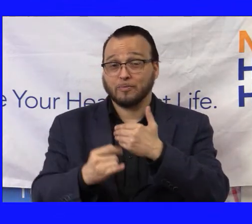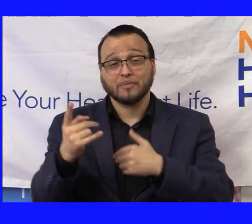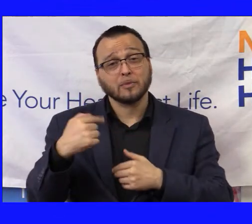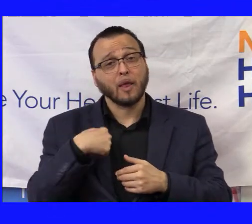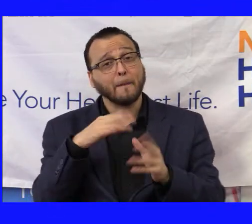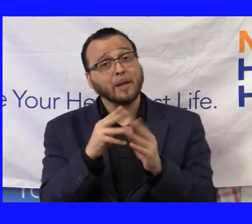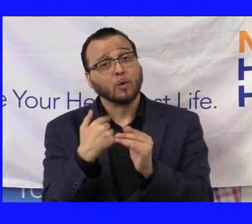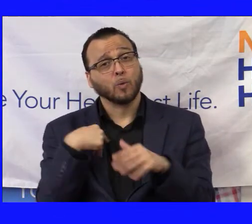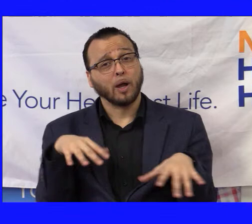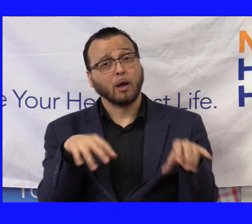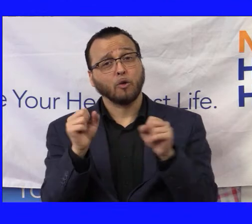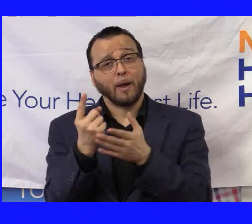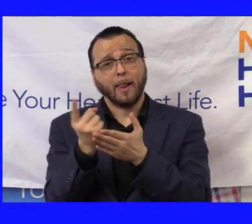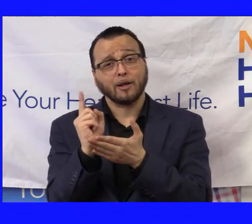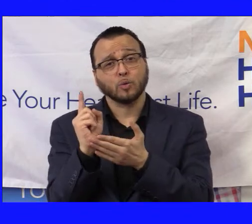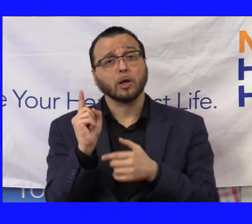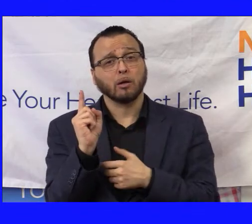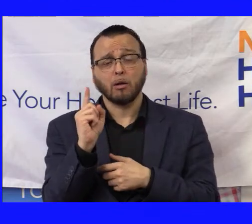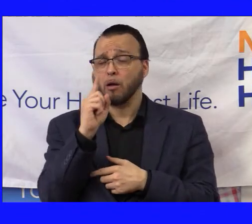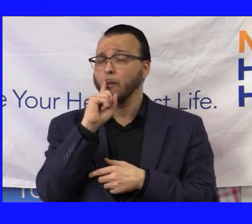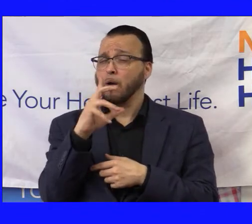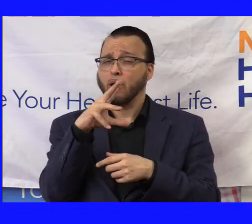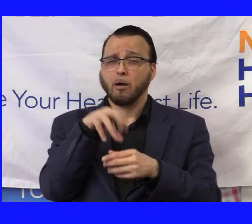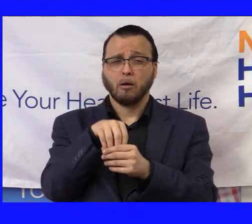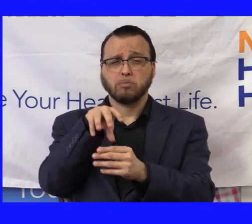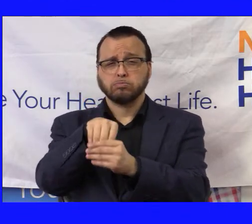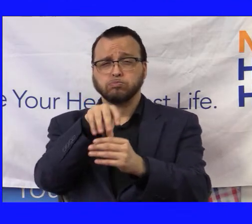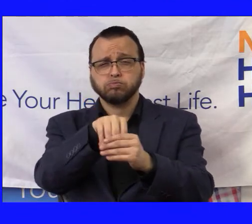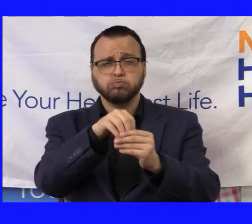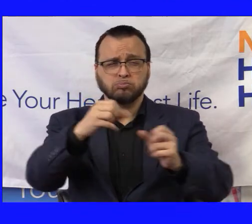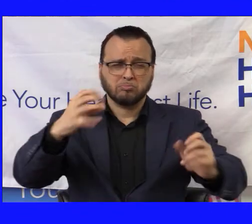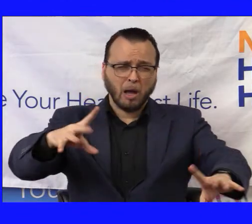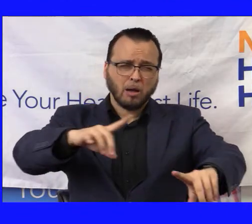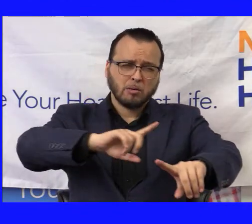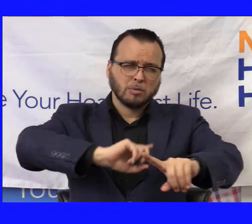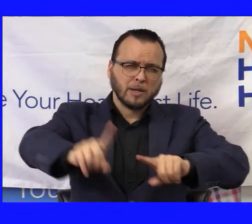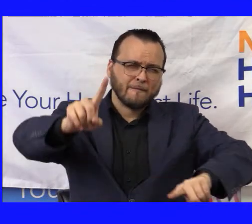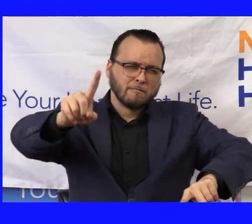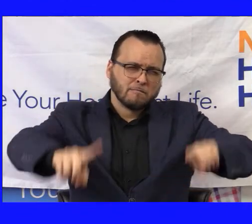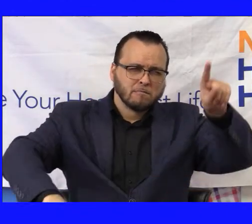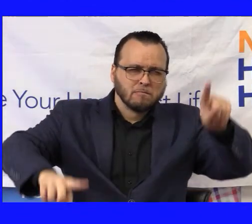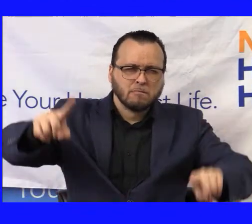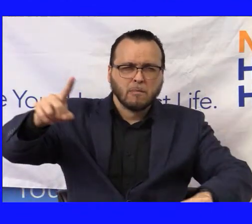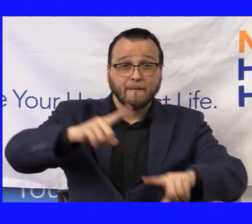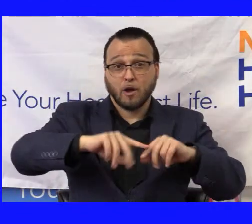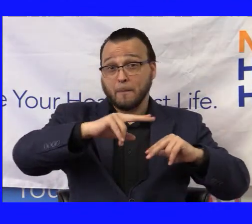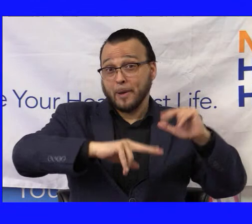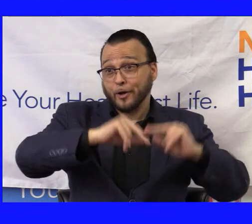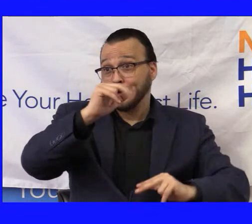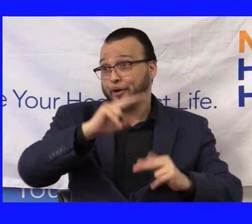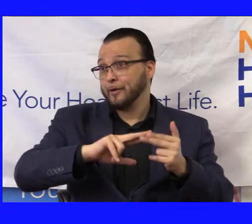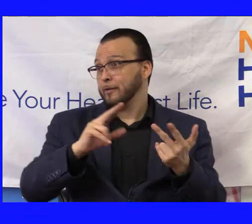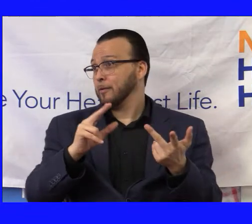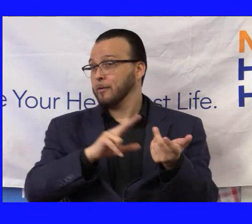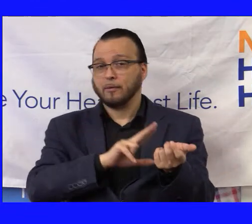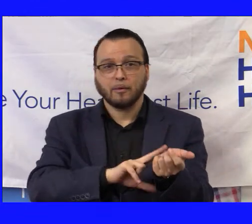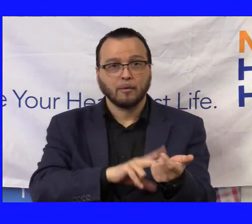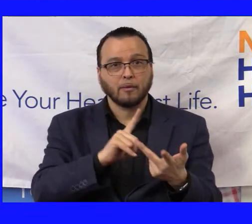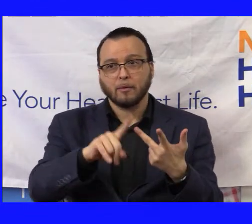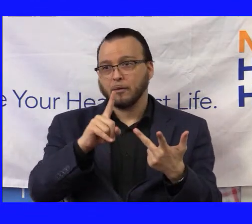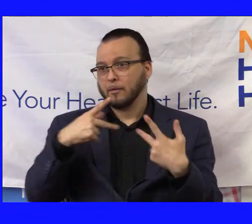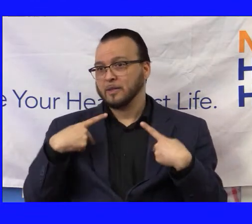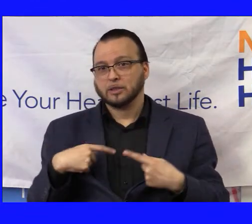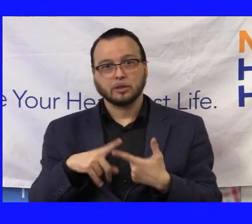really entailed a variety of different stakeholders from facilities, nursing, physicians, social work. And so we really